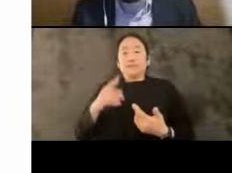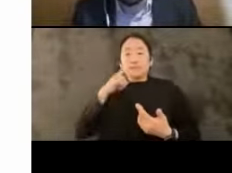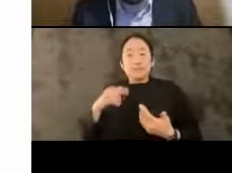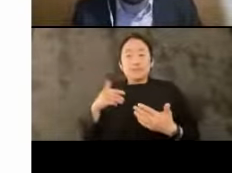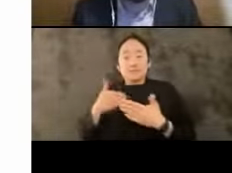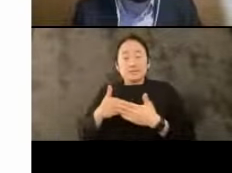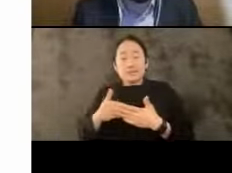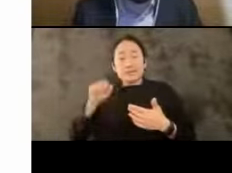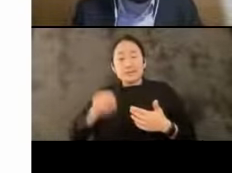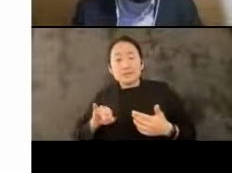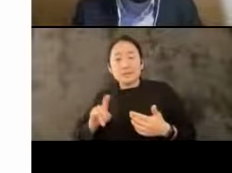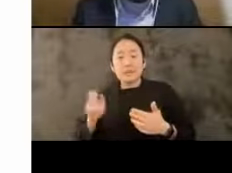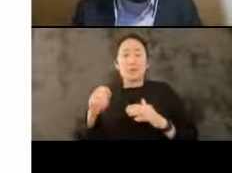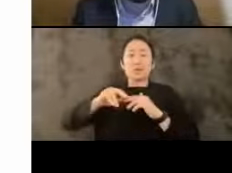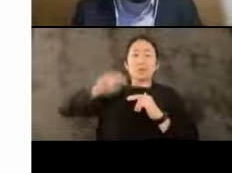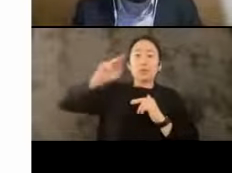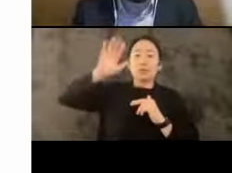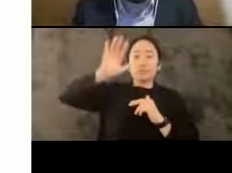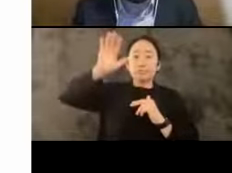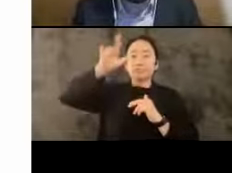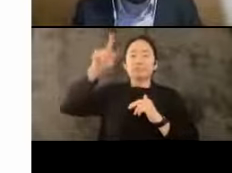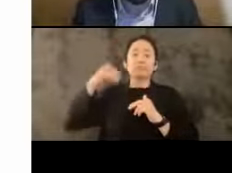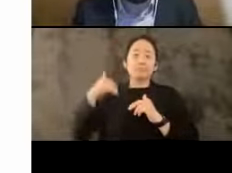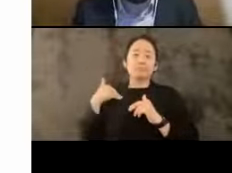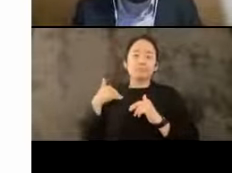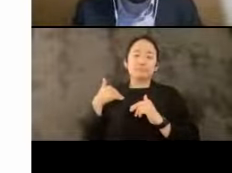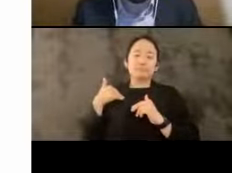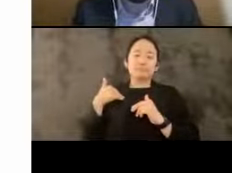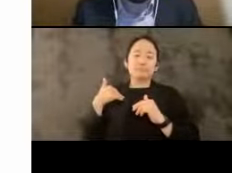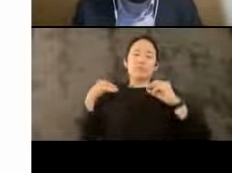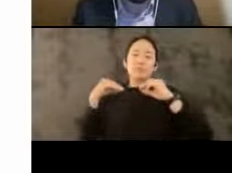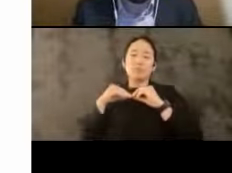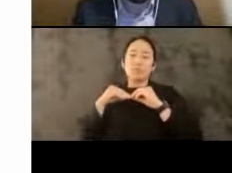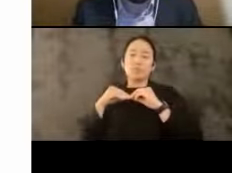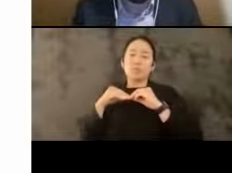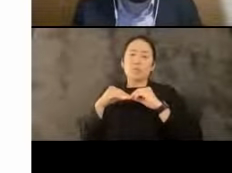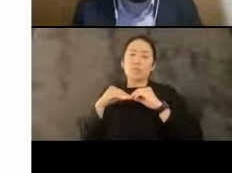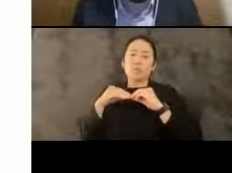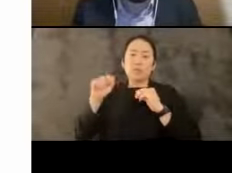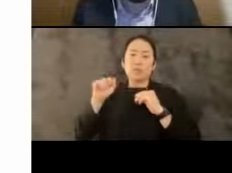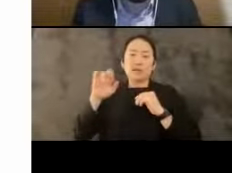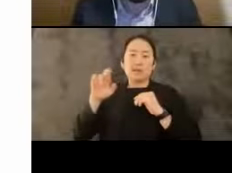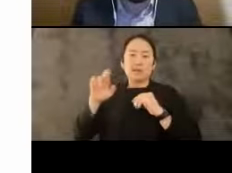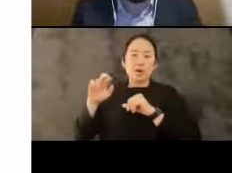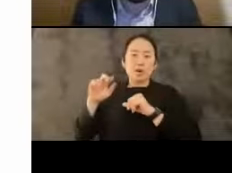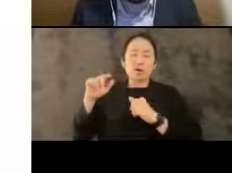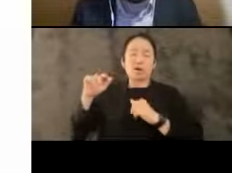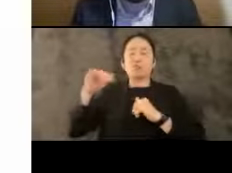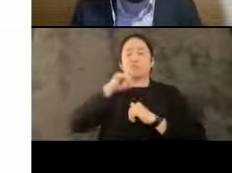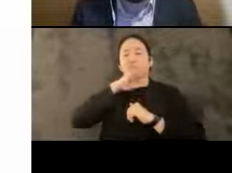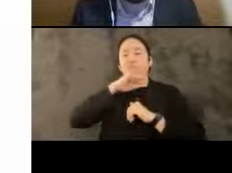the north side of this corridor does experience you know, higher levels than normal of air pollution related to